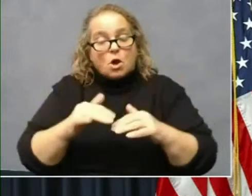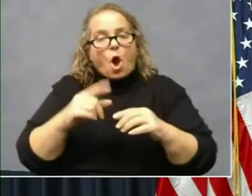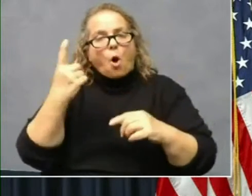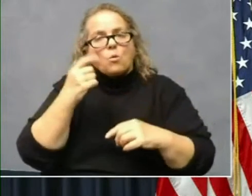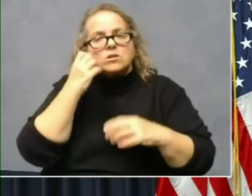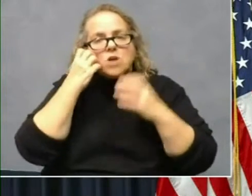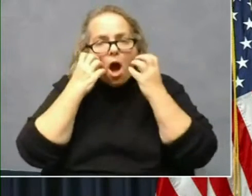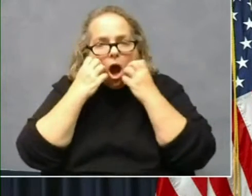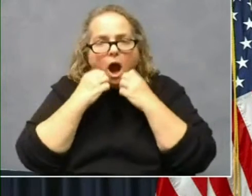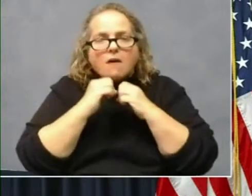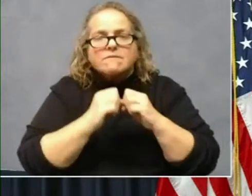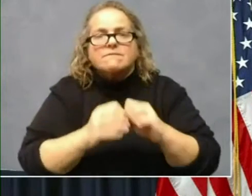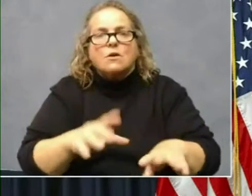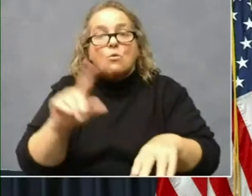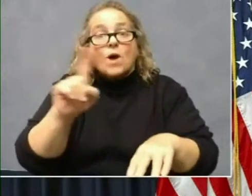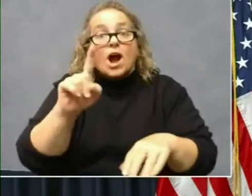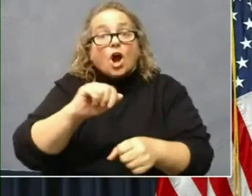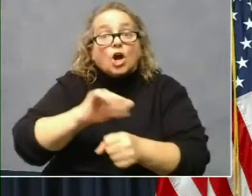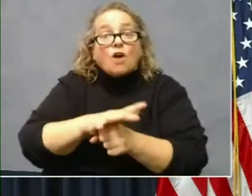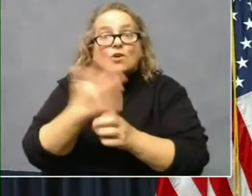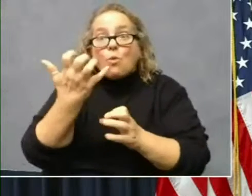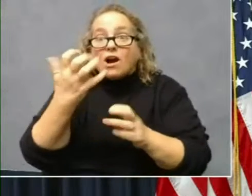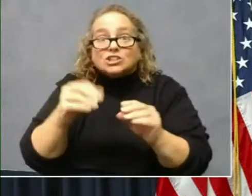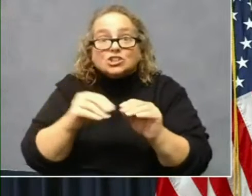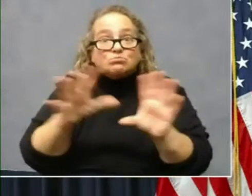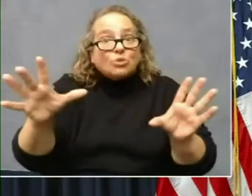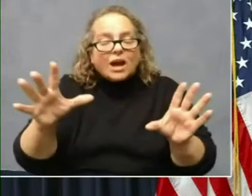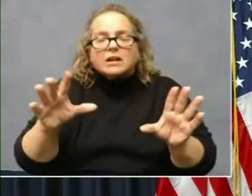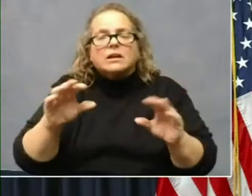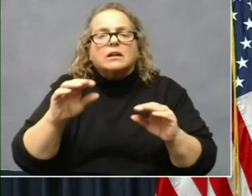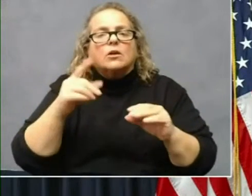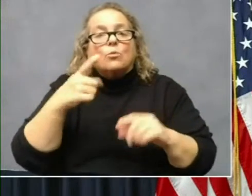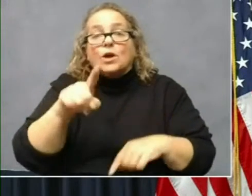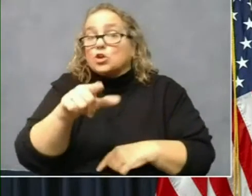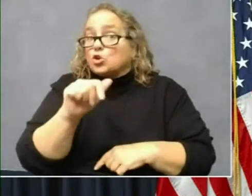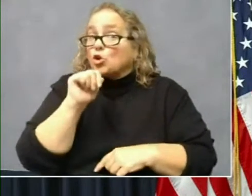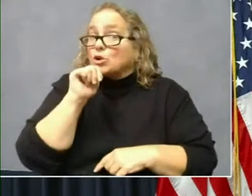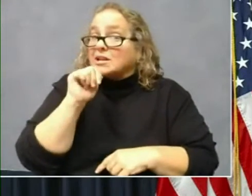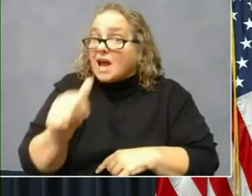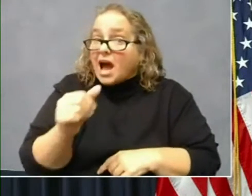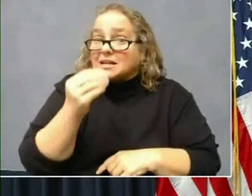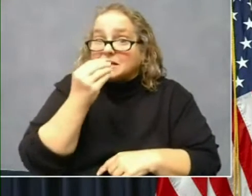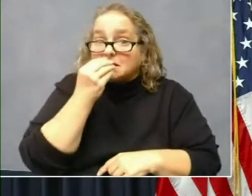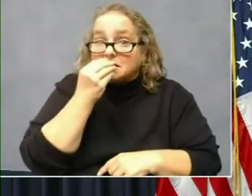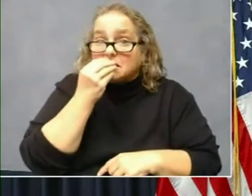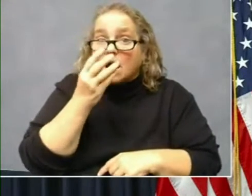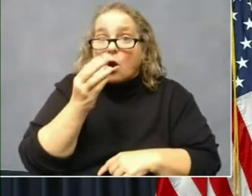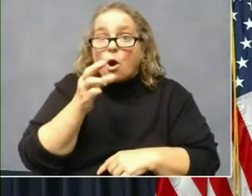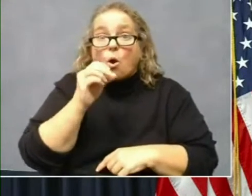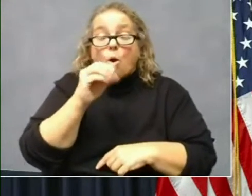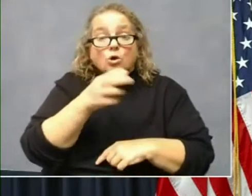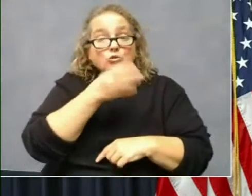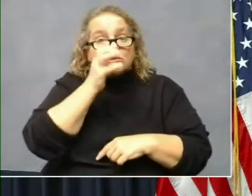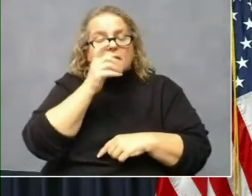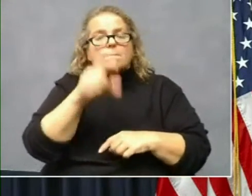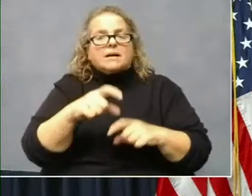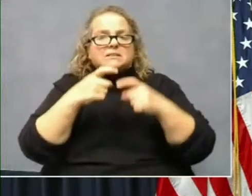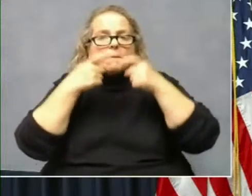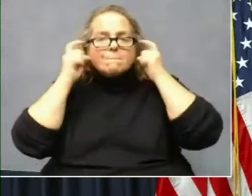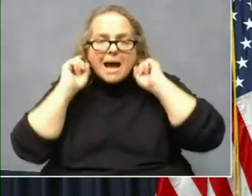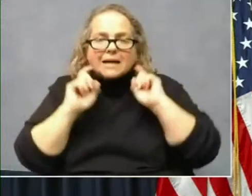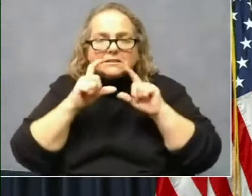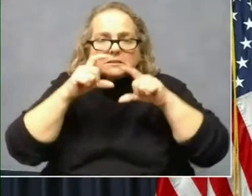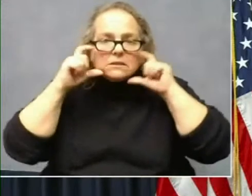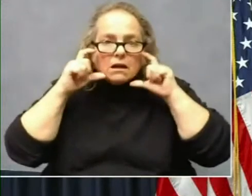spread. So what it means is every minute you're not eating or drinking, you need to have that mask on. And if you don't enforce it, then the